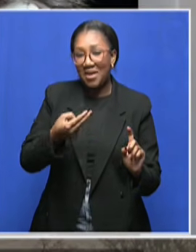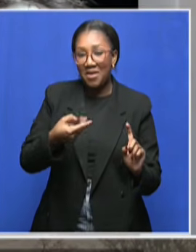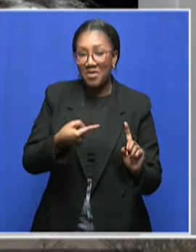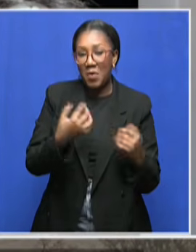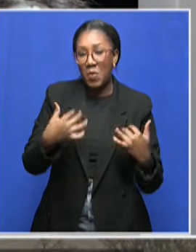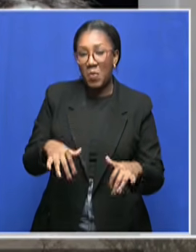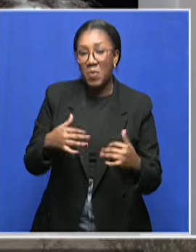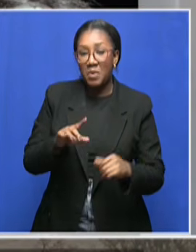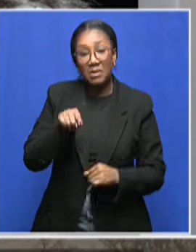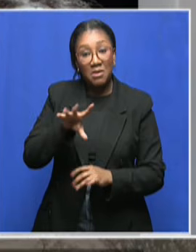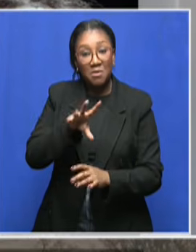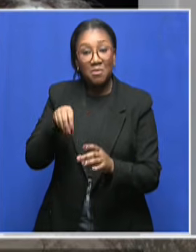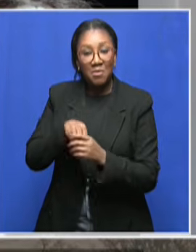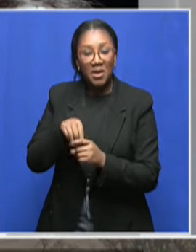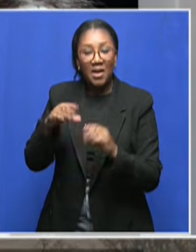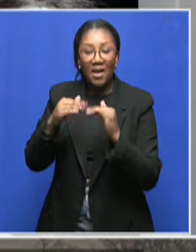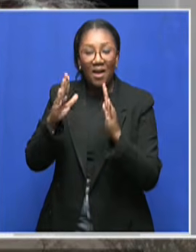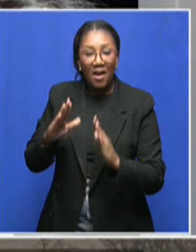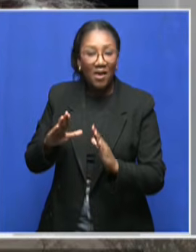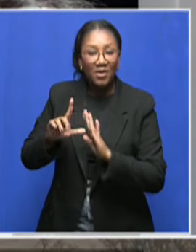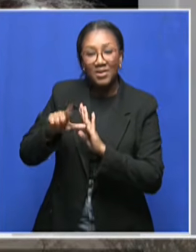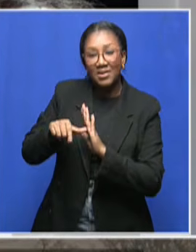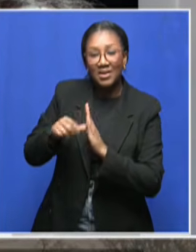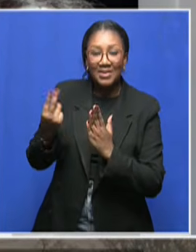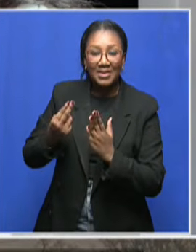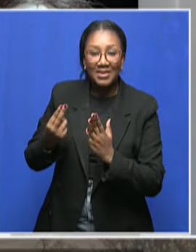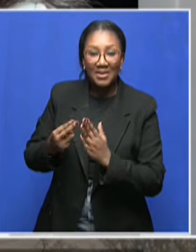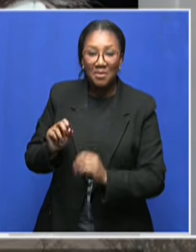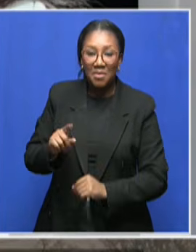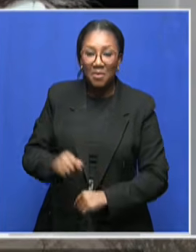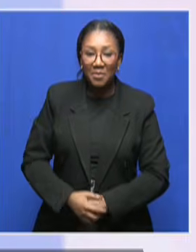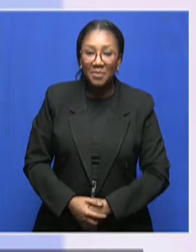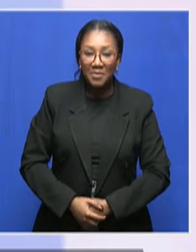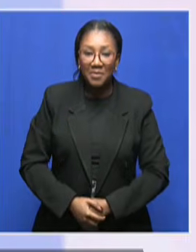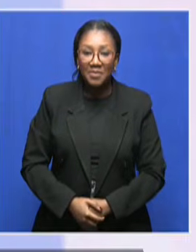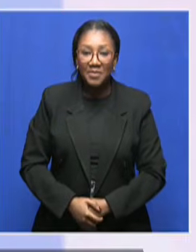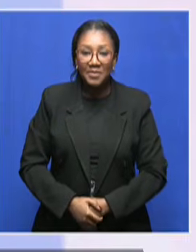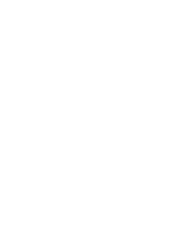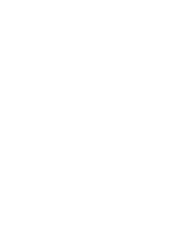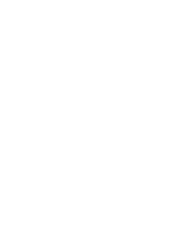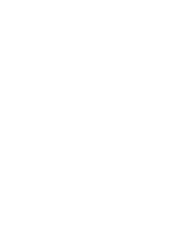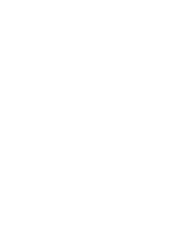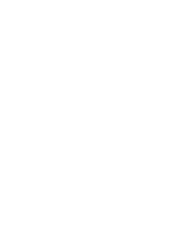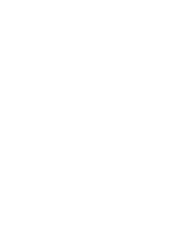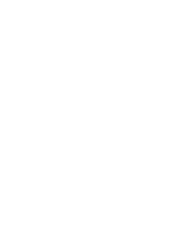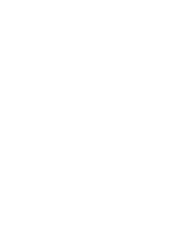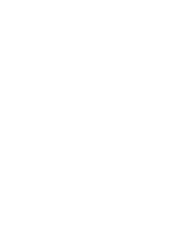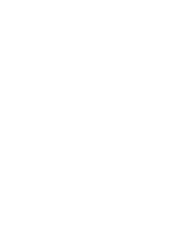chapter, designer, of course, not showcasing at this year's Decorex there. Thank you to her for joining us.